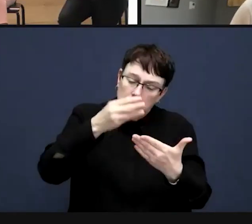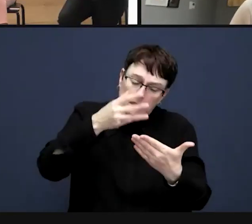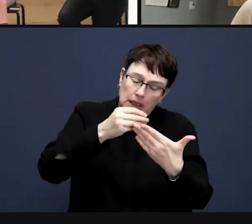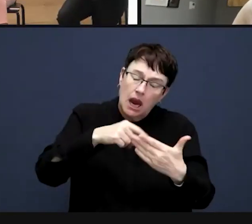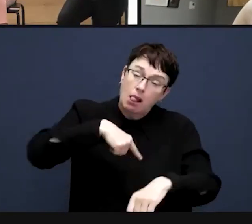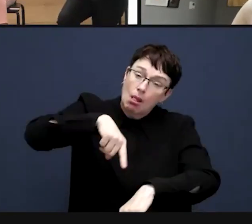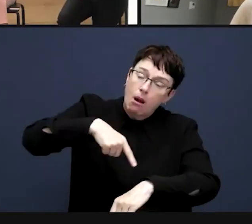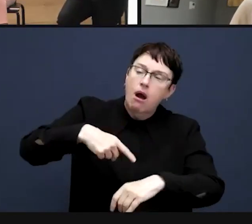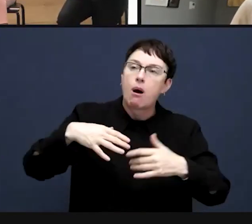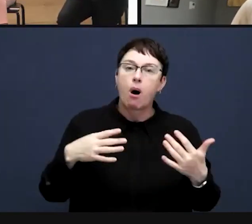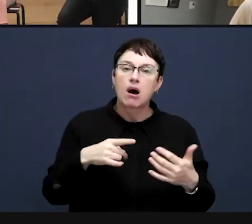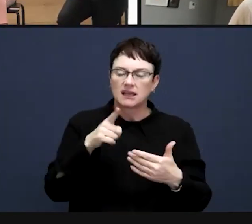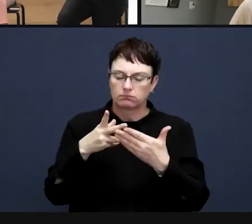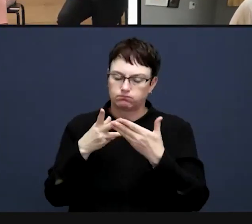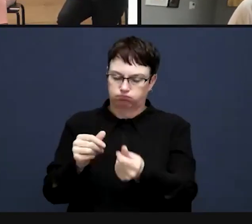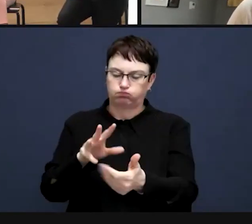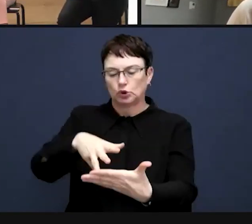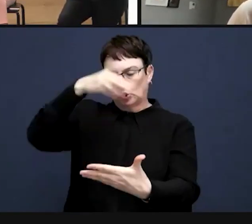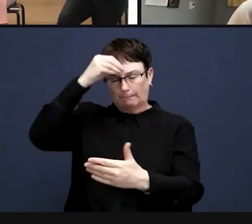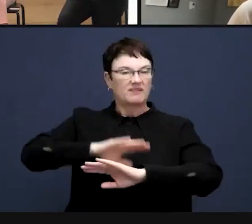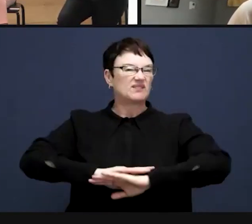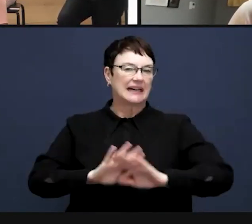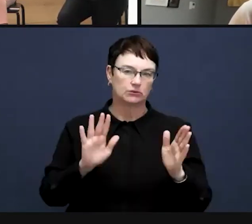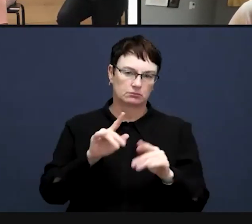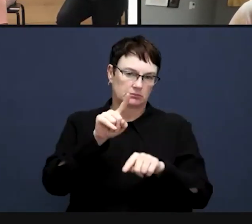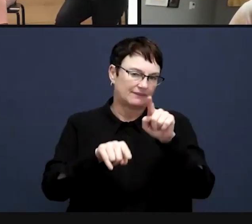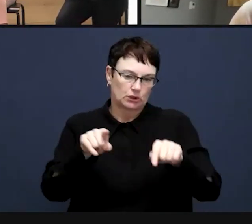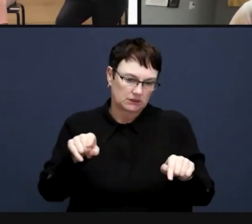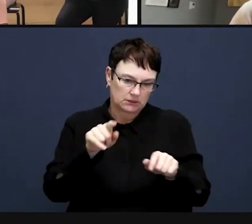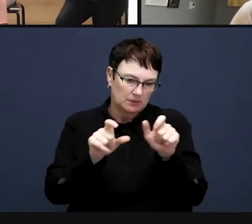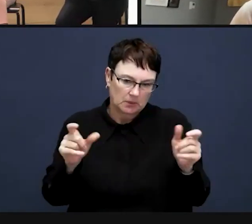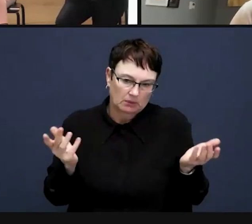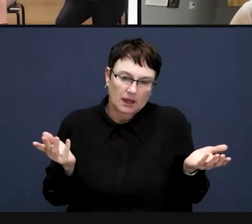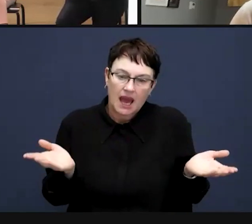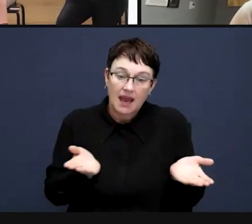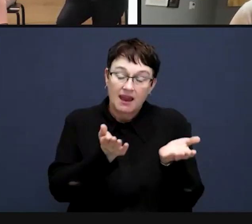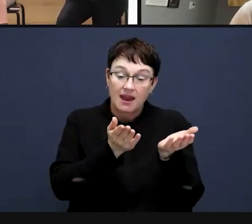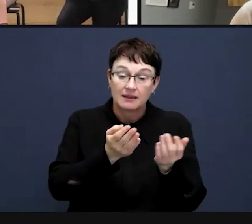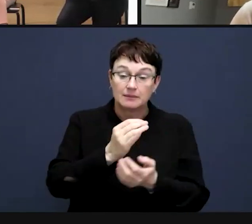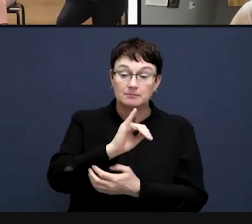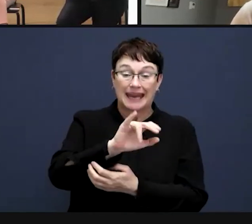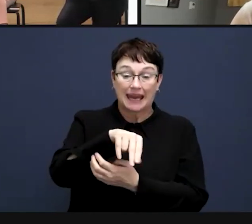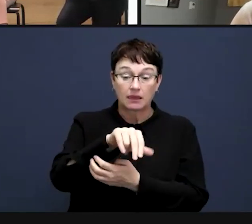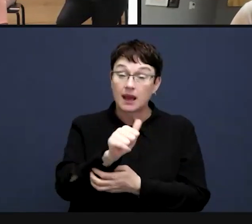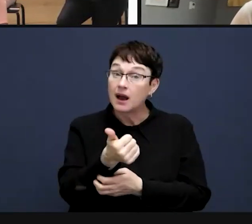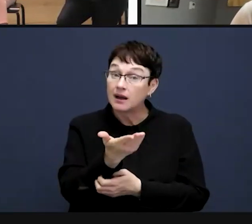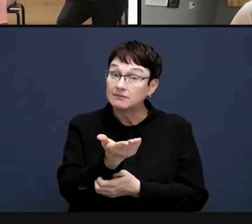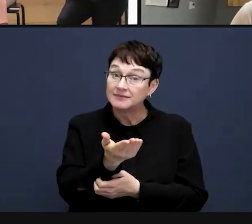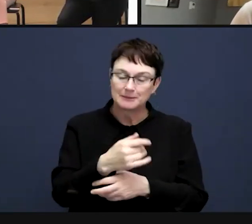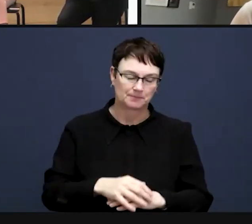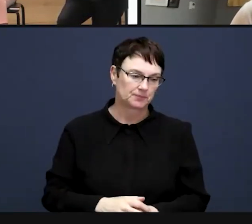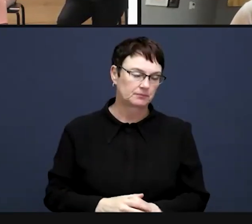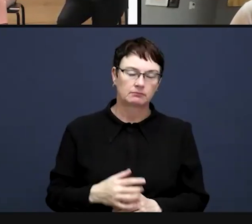average length? I mean, it's kind of hard. For me, because I took a WAS this